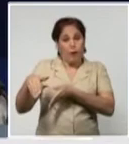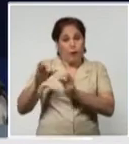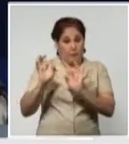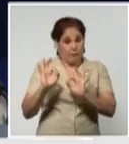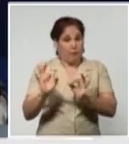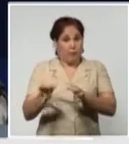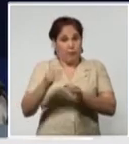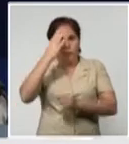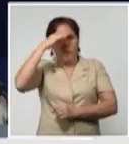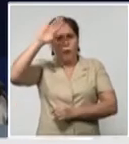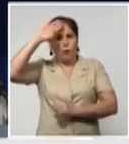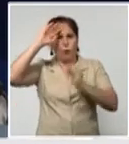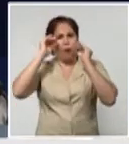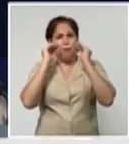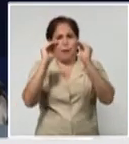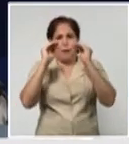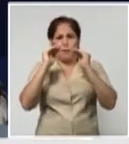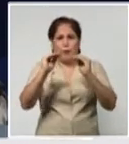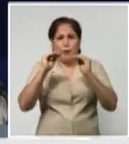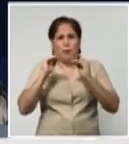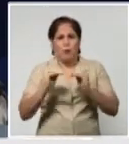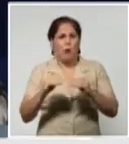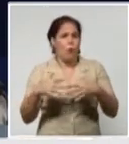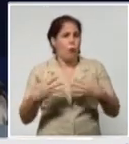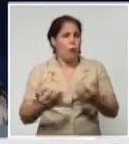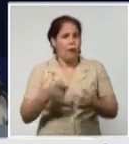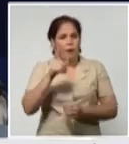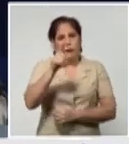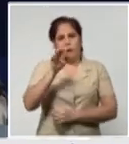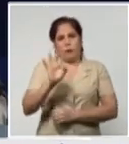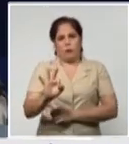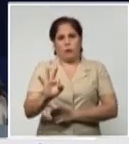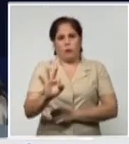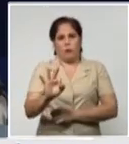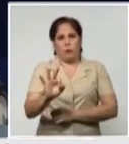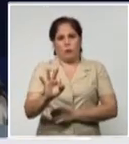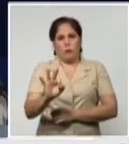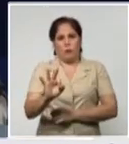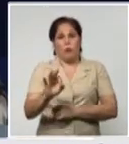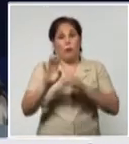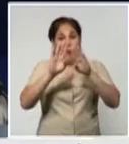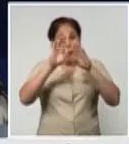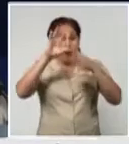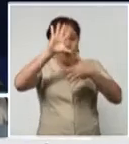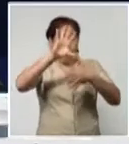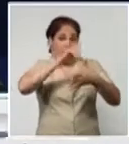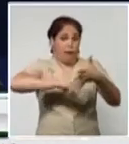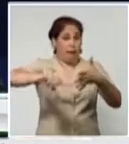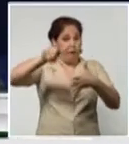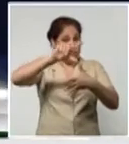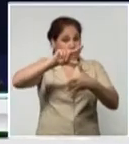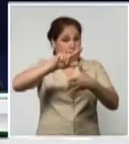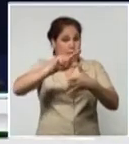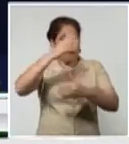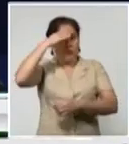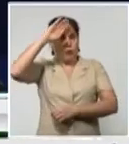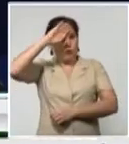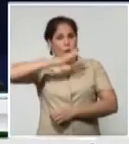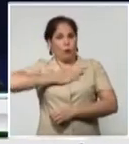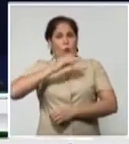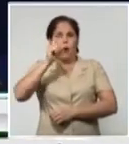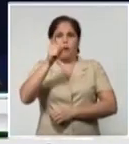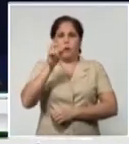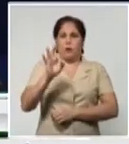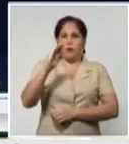And with this, keeping Cuba the 18th place in this indicator in the region of the Americas,